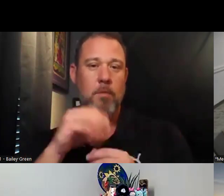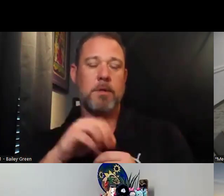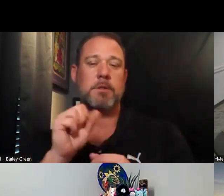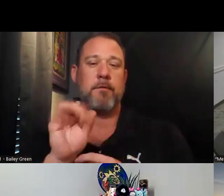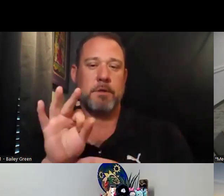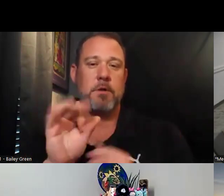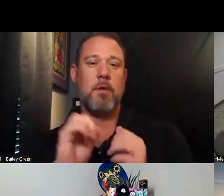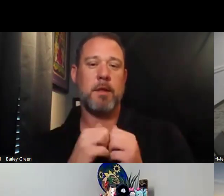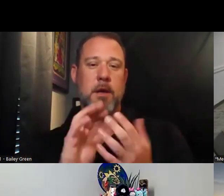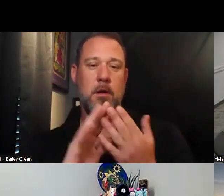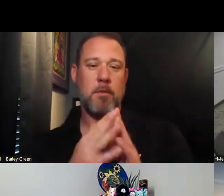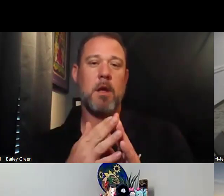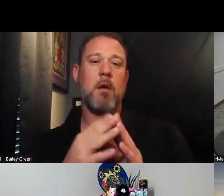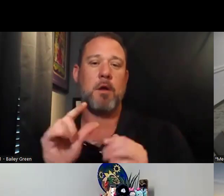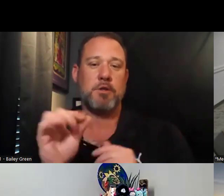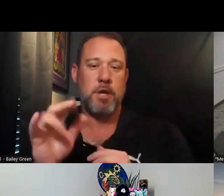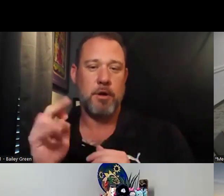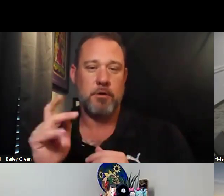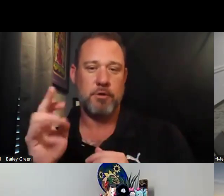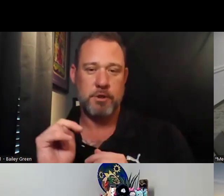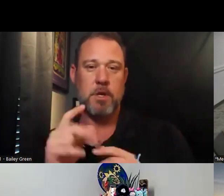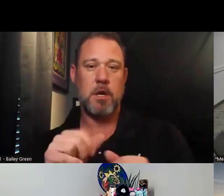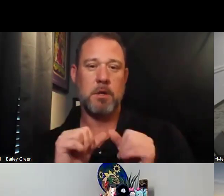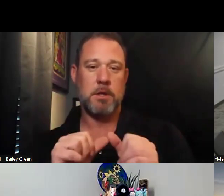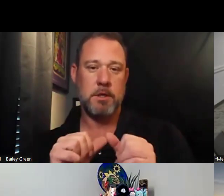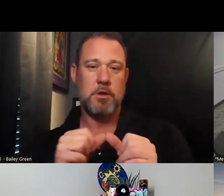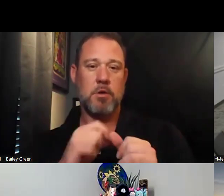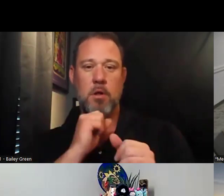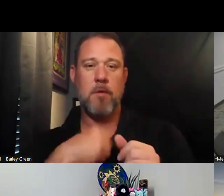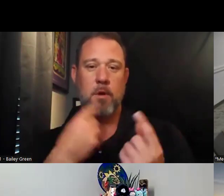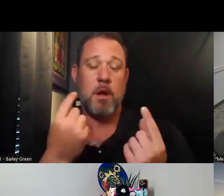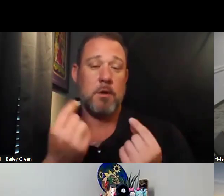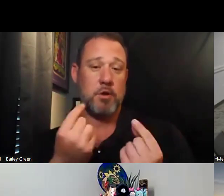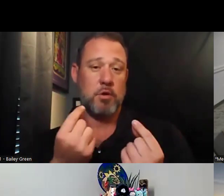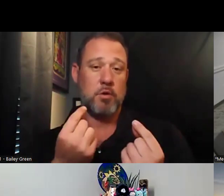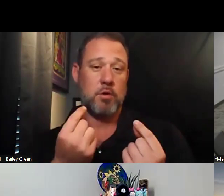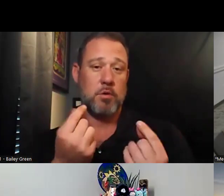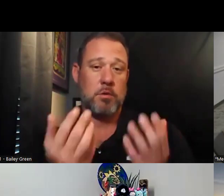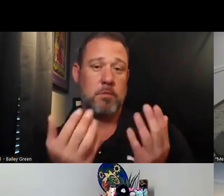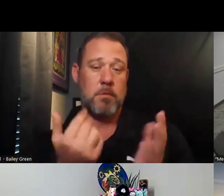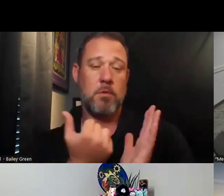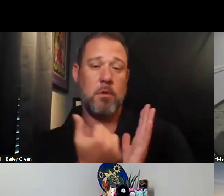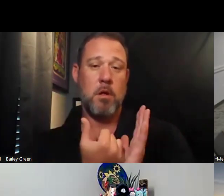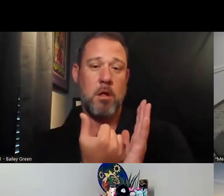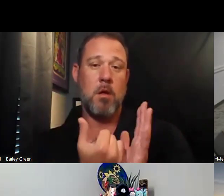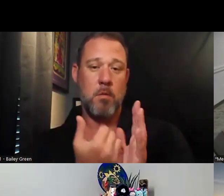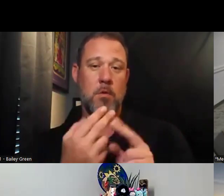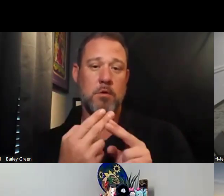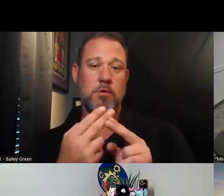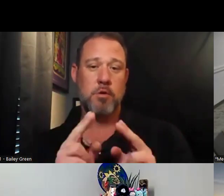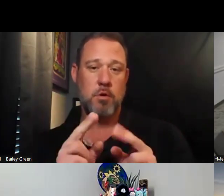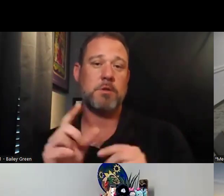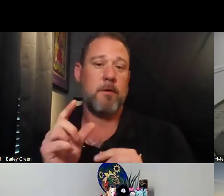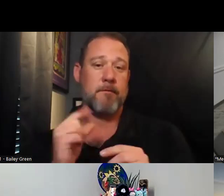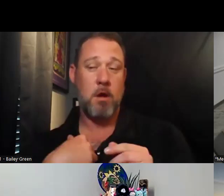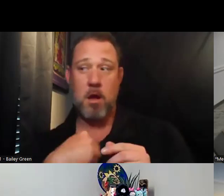that's how I became a geriatrician and continuing to love what I do. And that will maybe help with the shortage of geriatrician